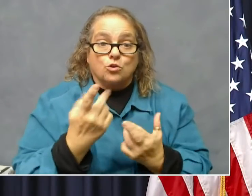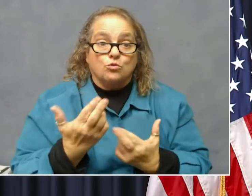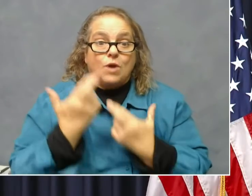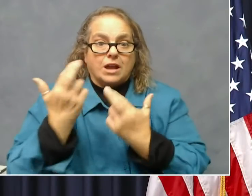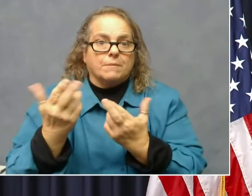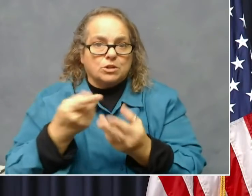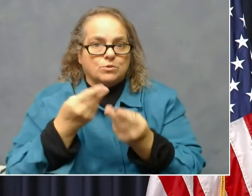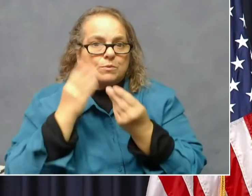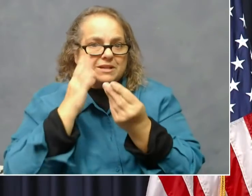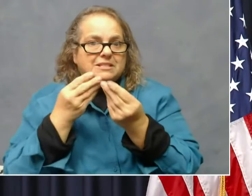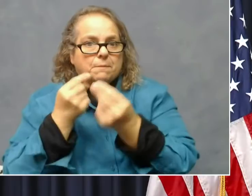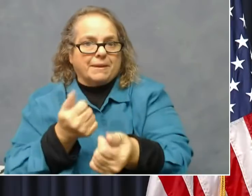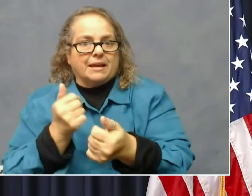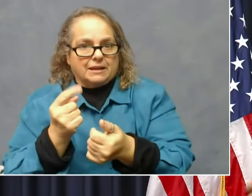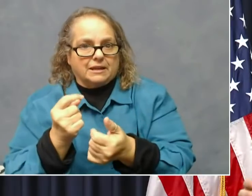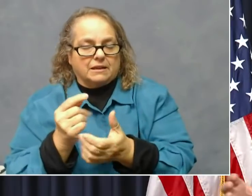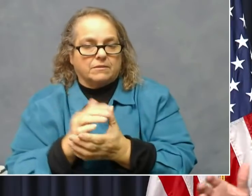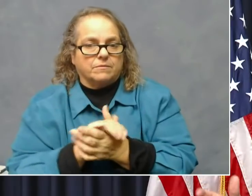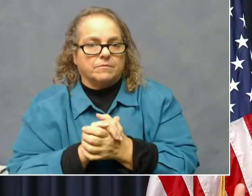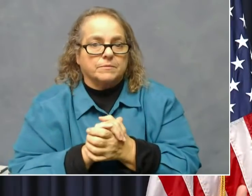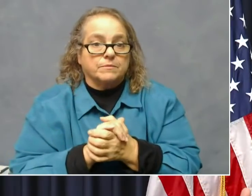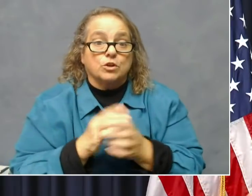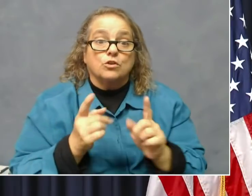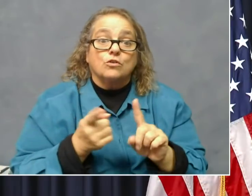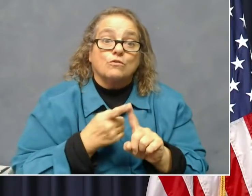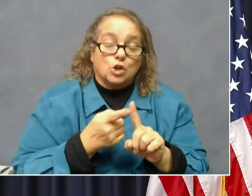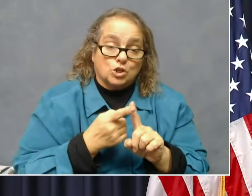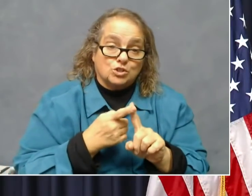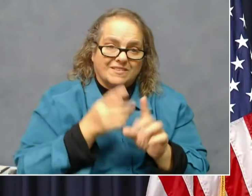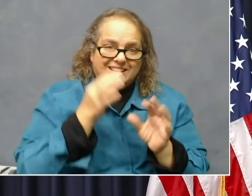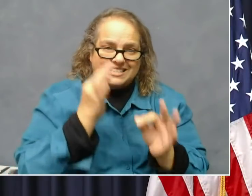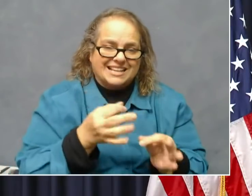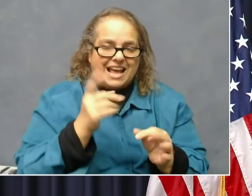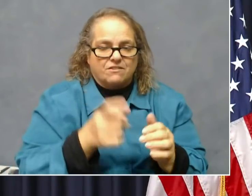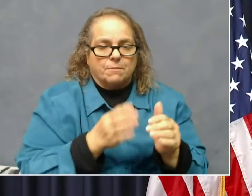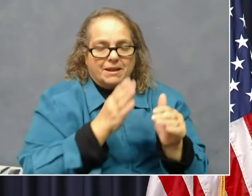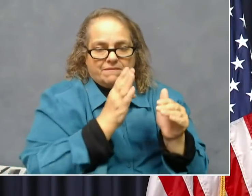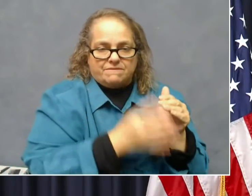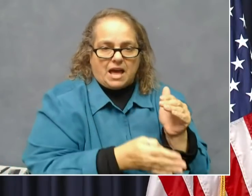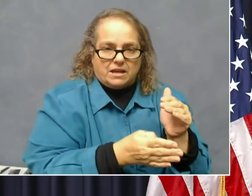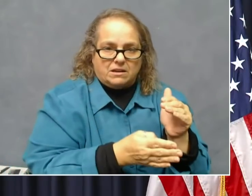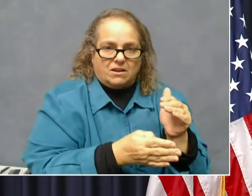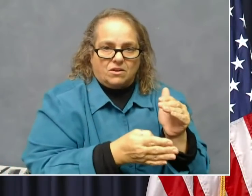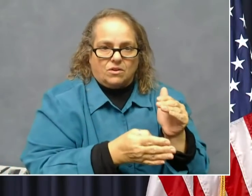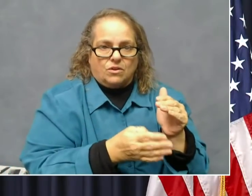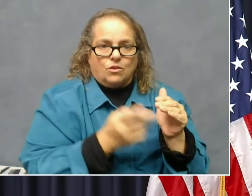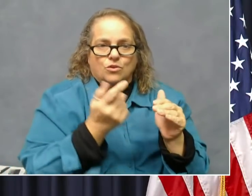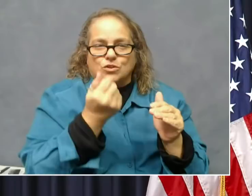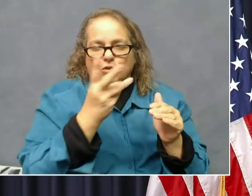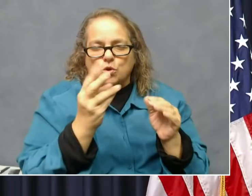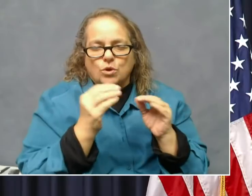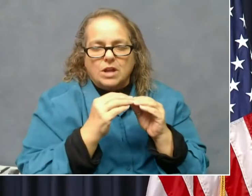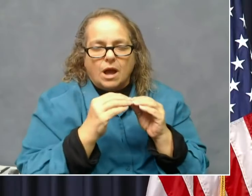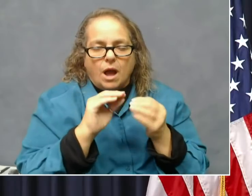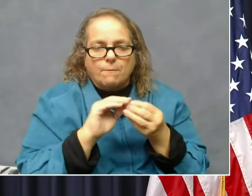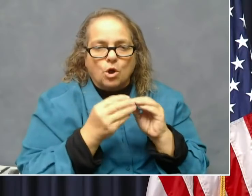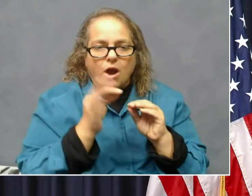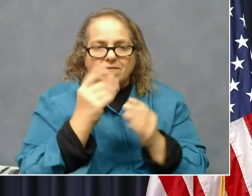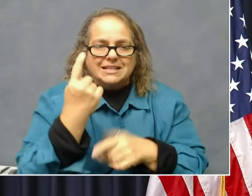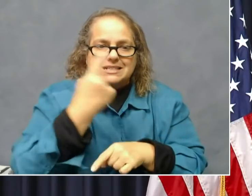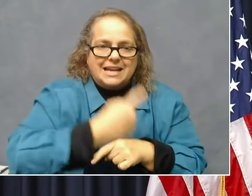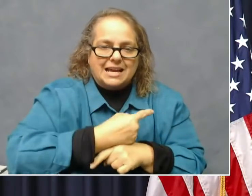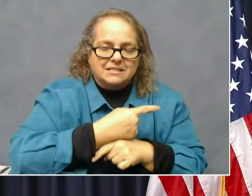So first, the decision will have to become final. There's a certain number of days that they can request